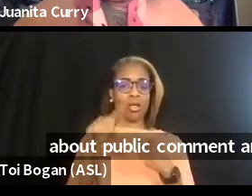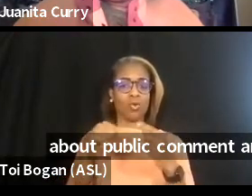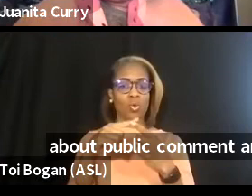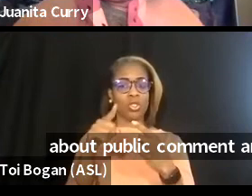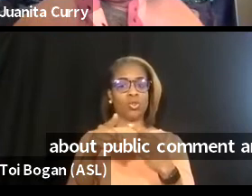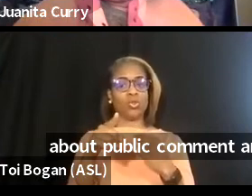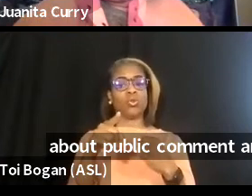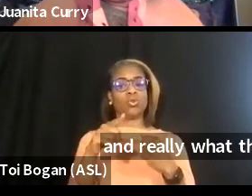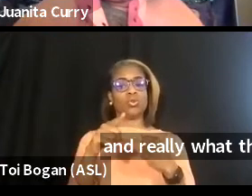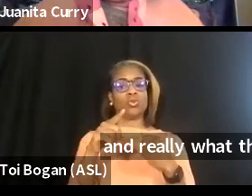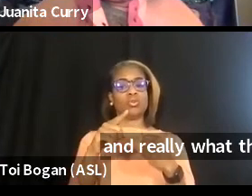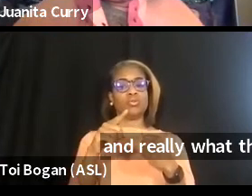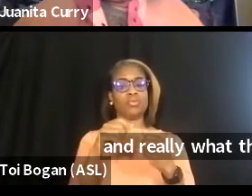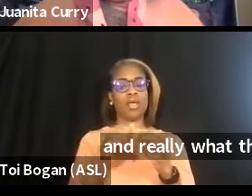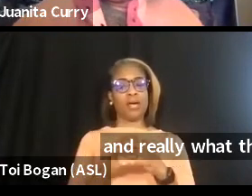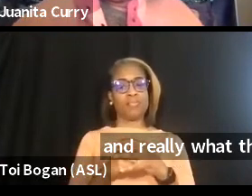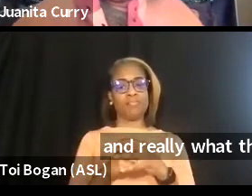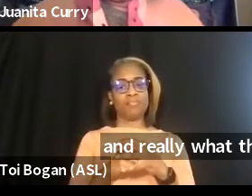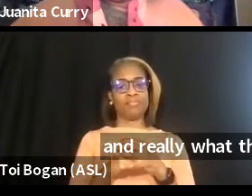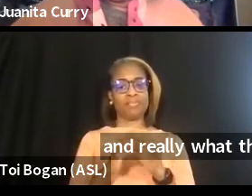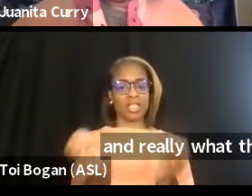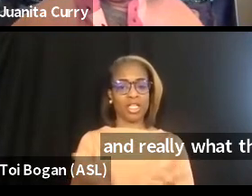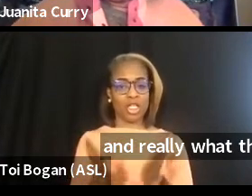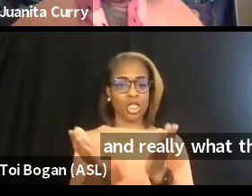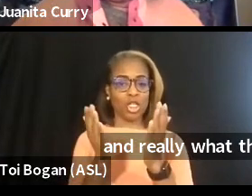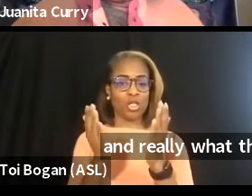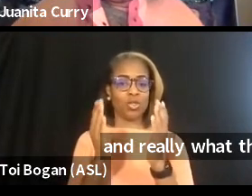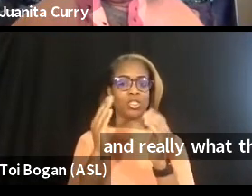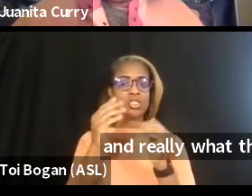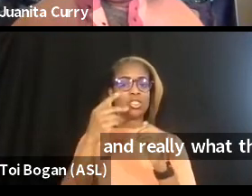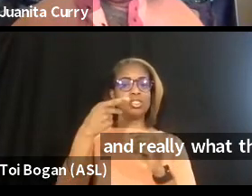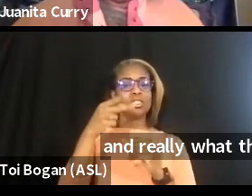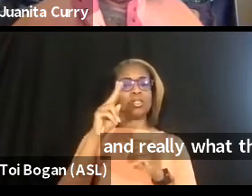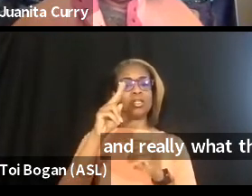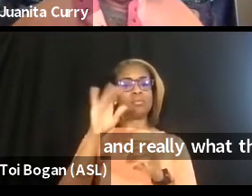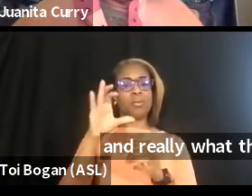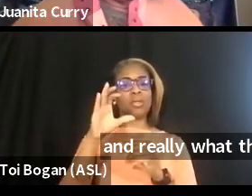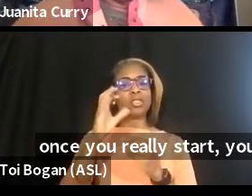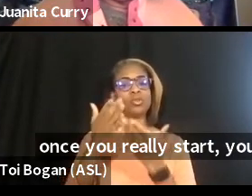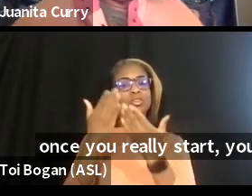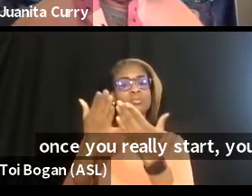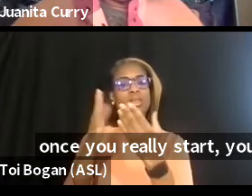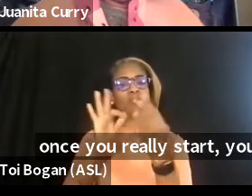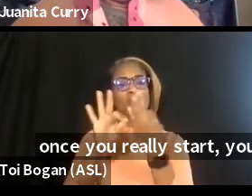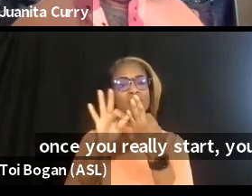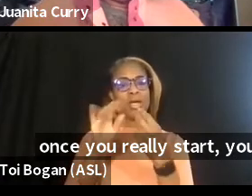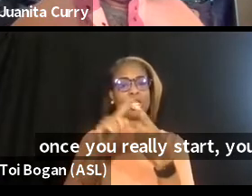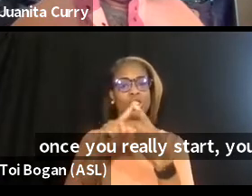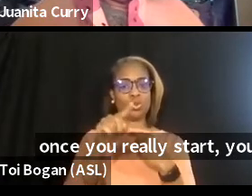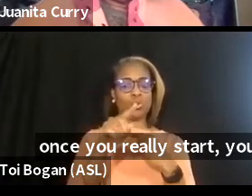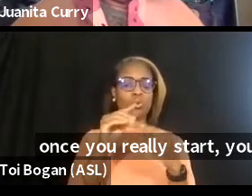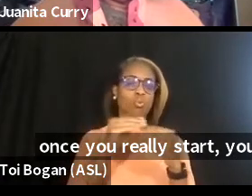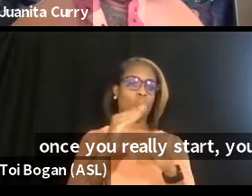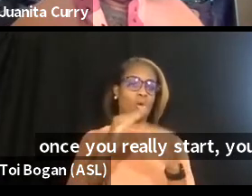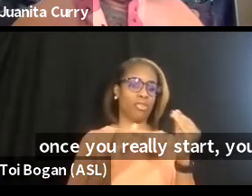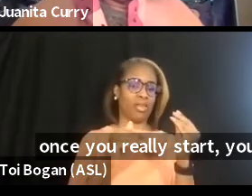start, you know, encouraging the public to submit their feedback to you even more than you already are